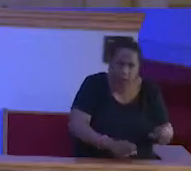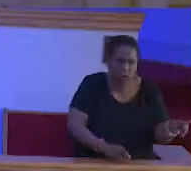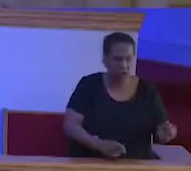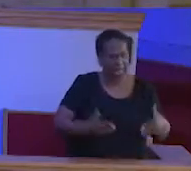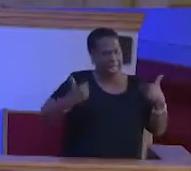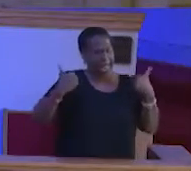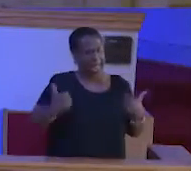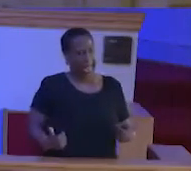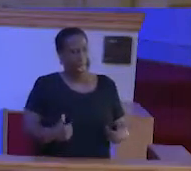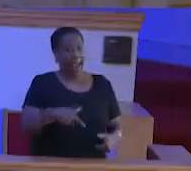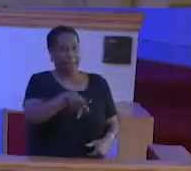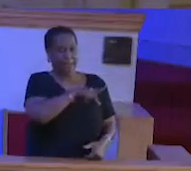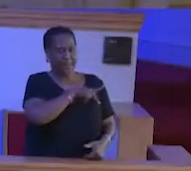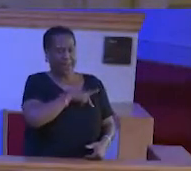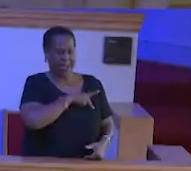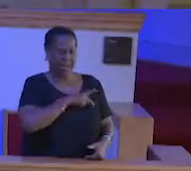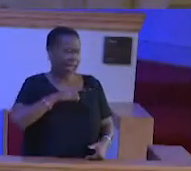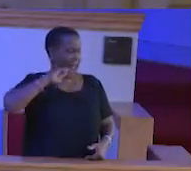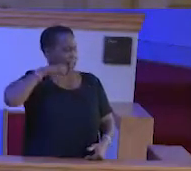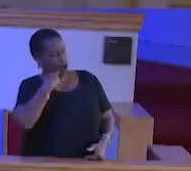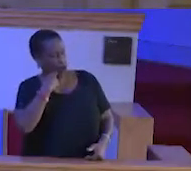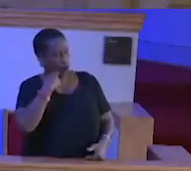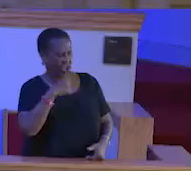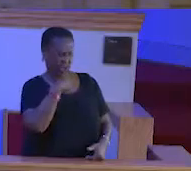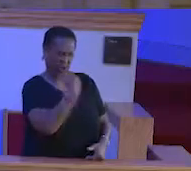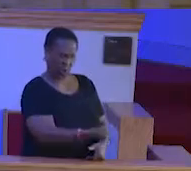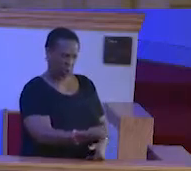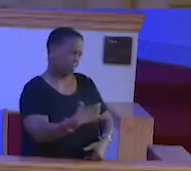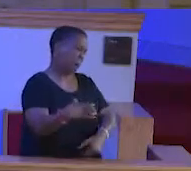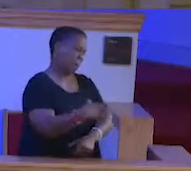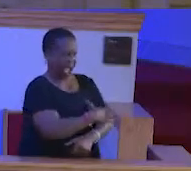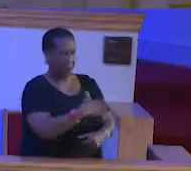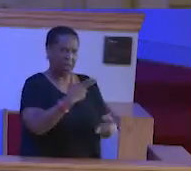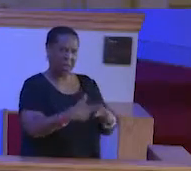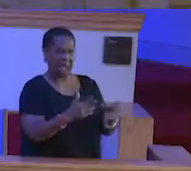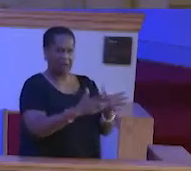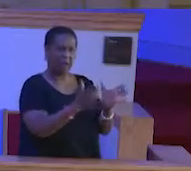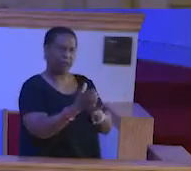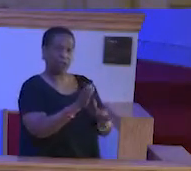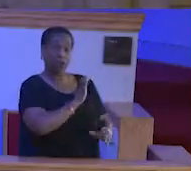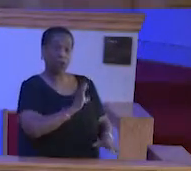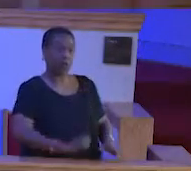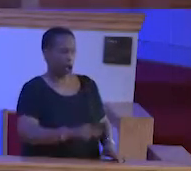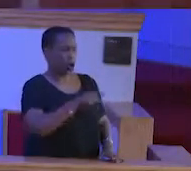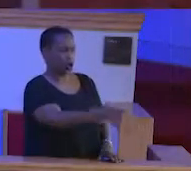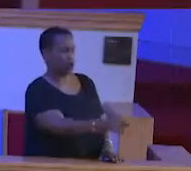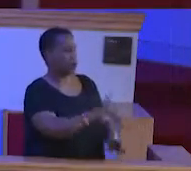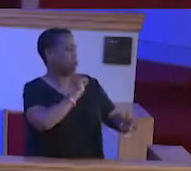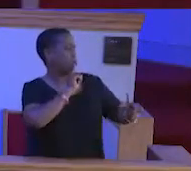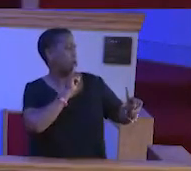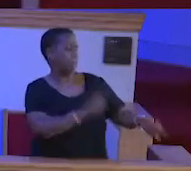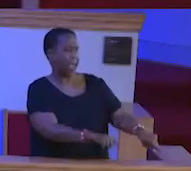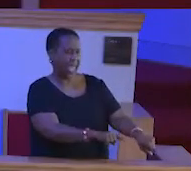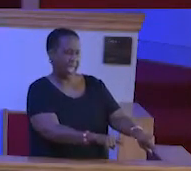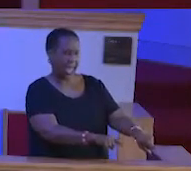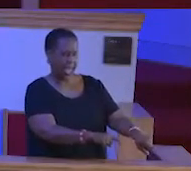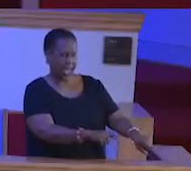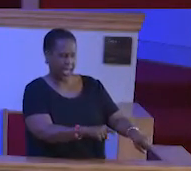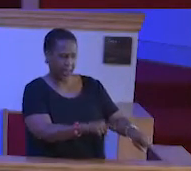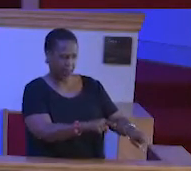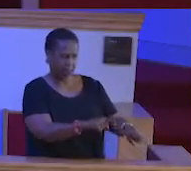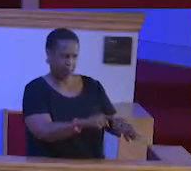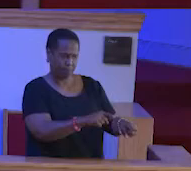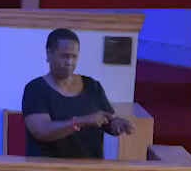audacity in the power of the name of Jesus Christ to command and invest in